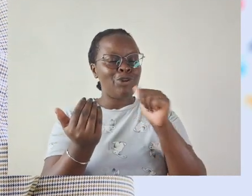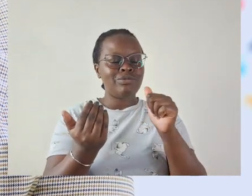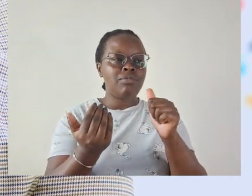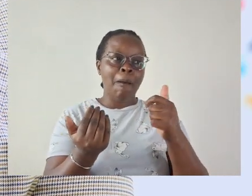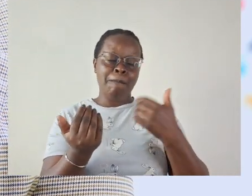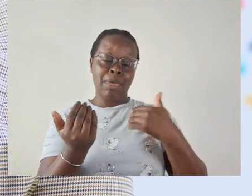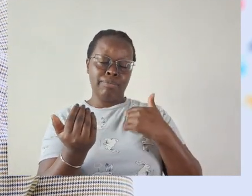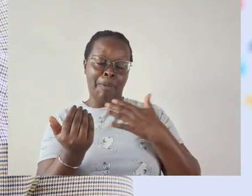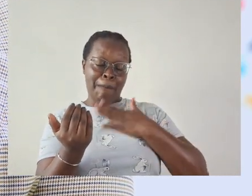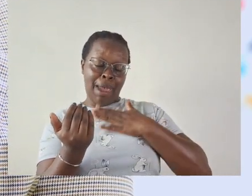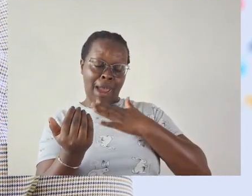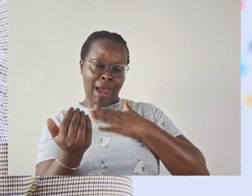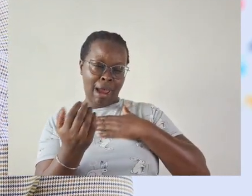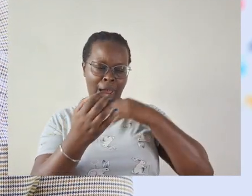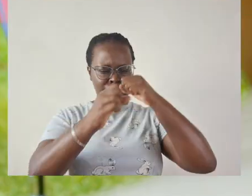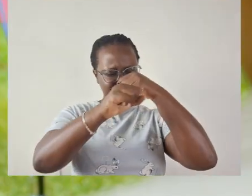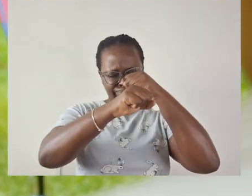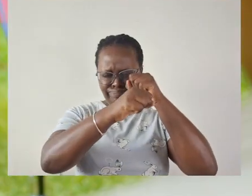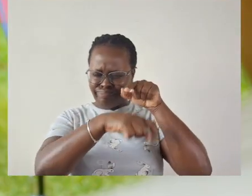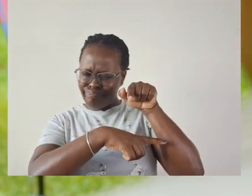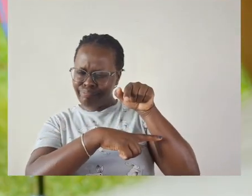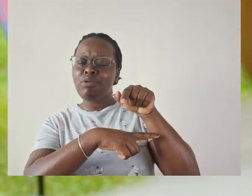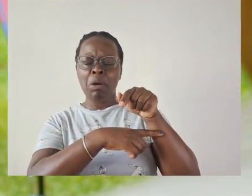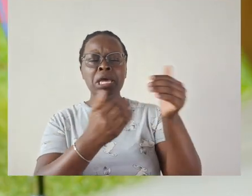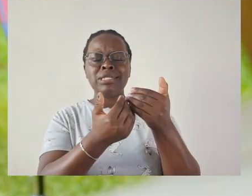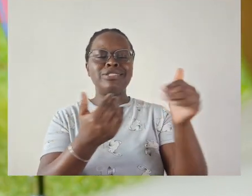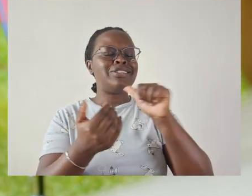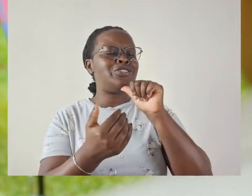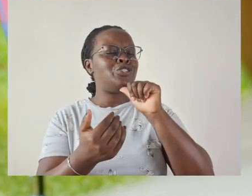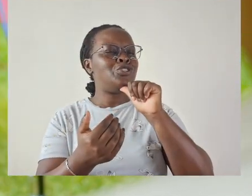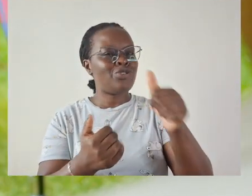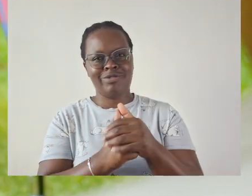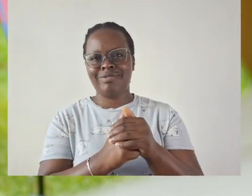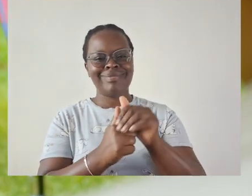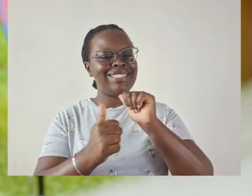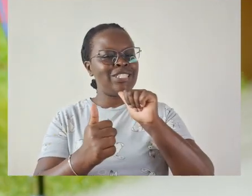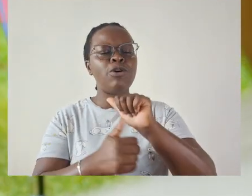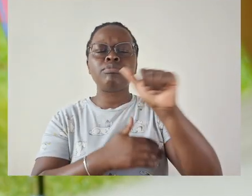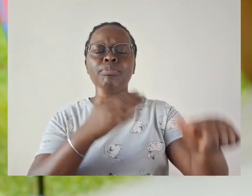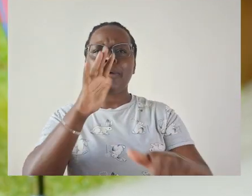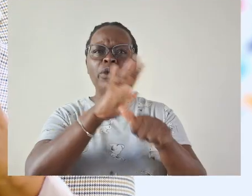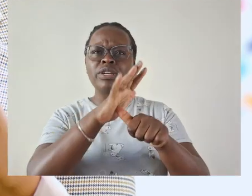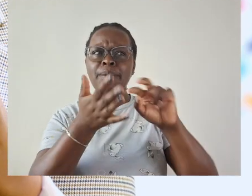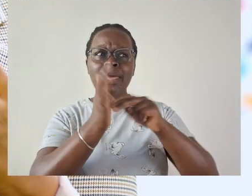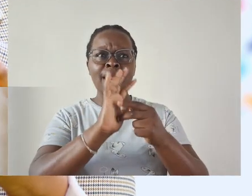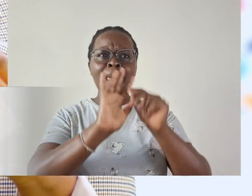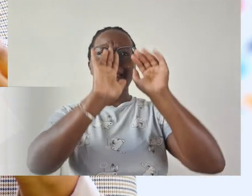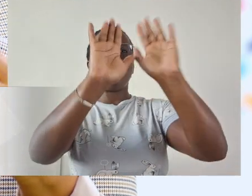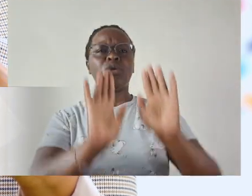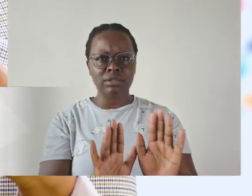priority. They're always an afterthought. But isn't that ironic, especially when such programs are meant for them? Because we